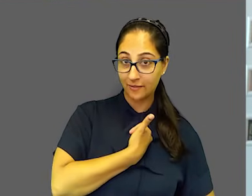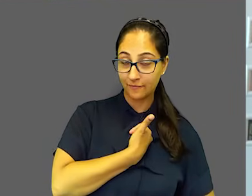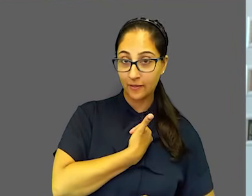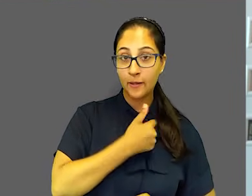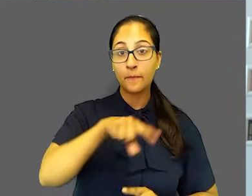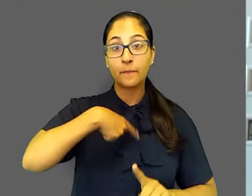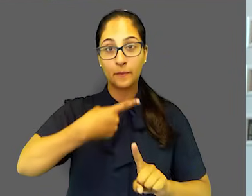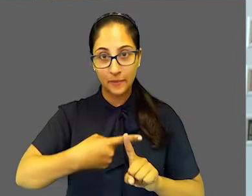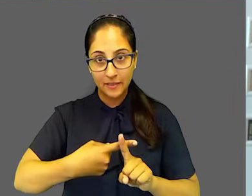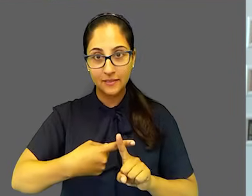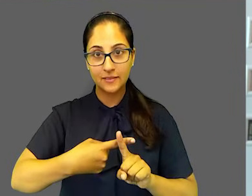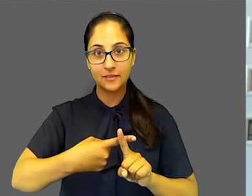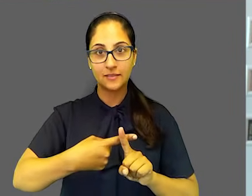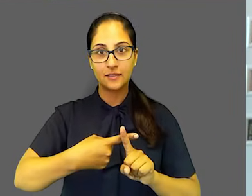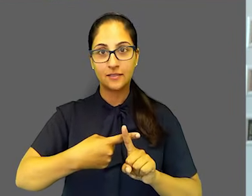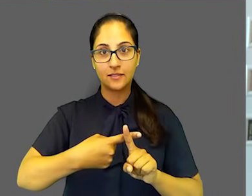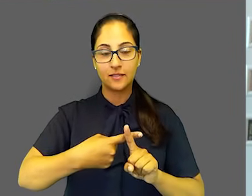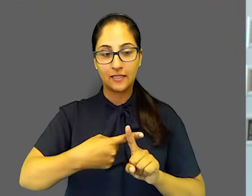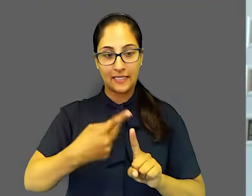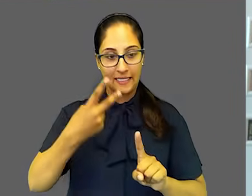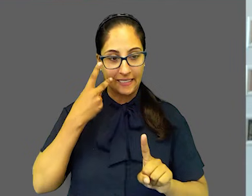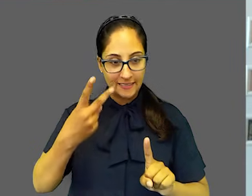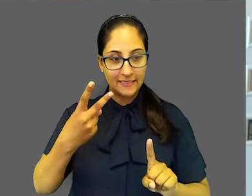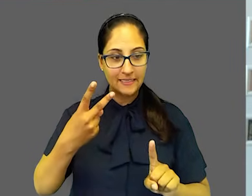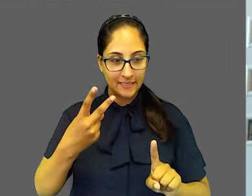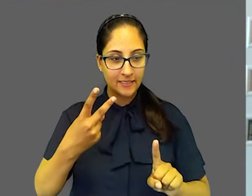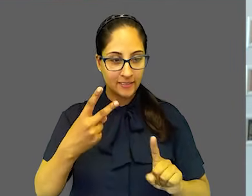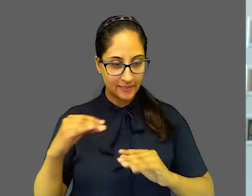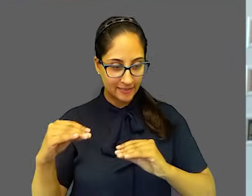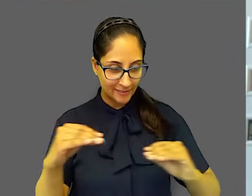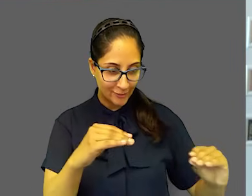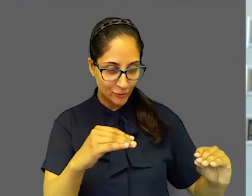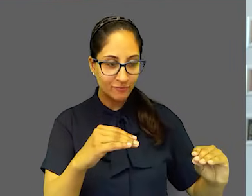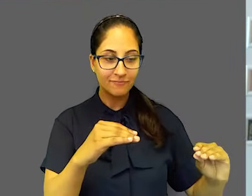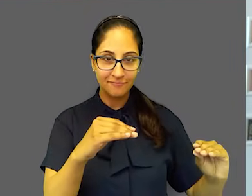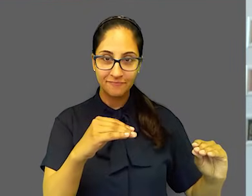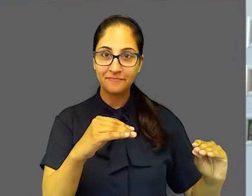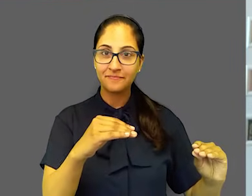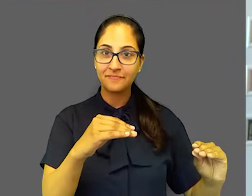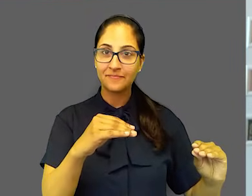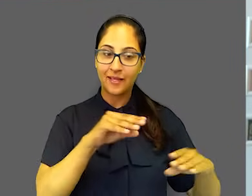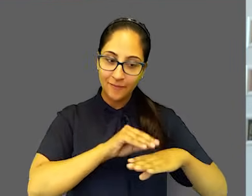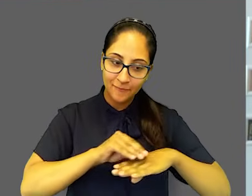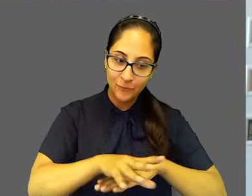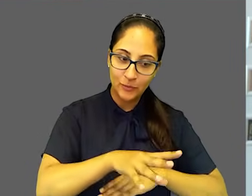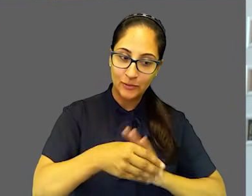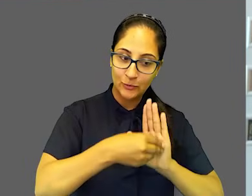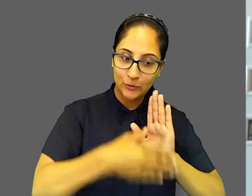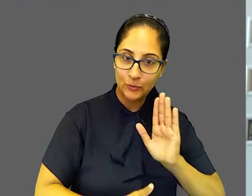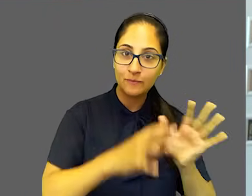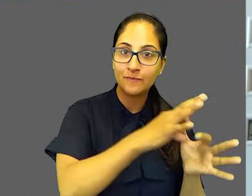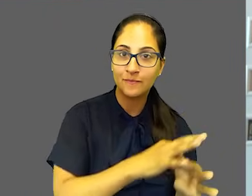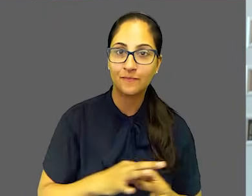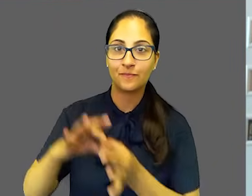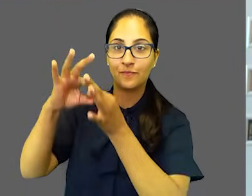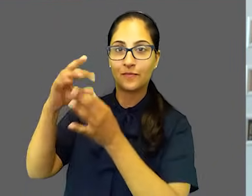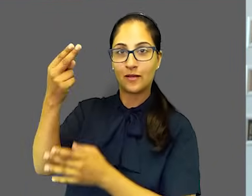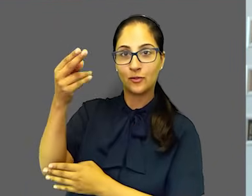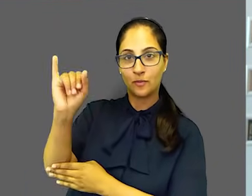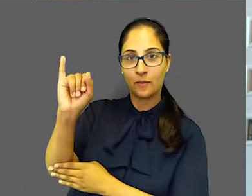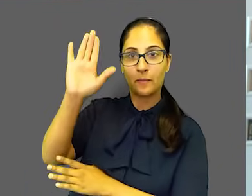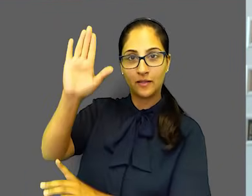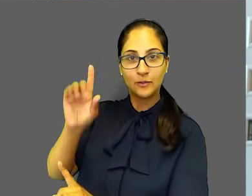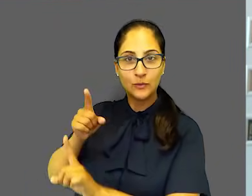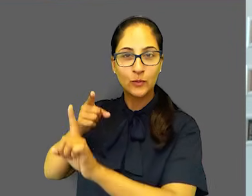is a part of a vision that Hazrat Imam has for all Mureens. We are here